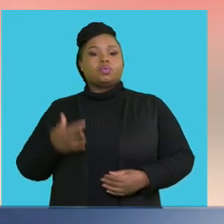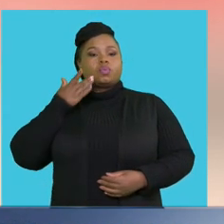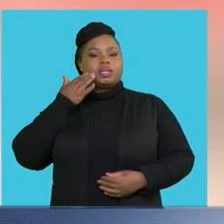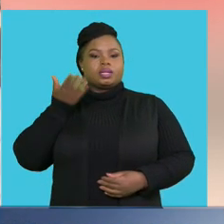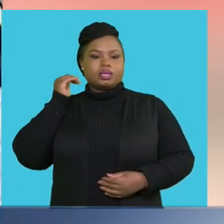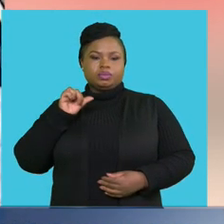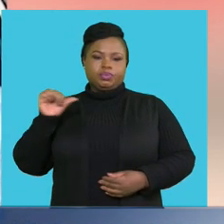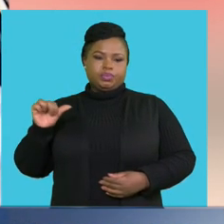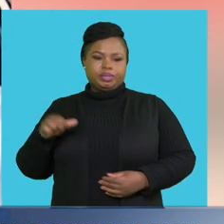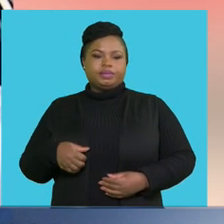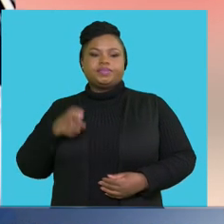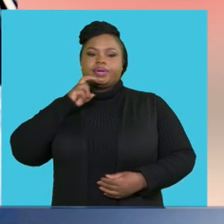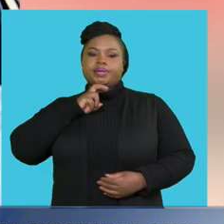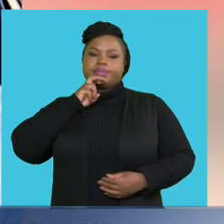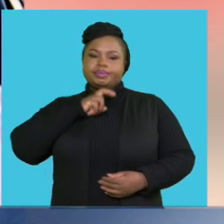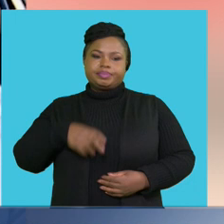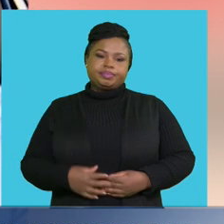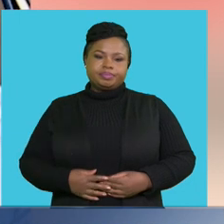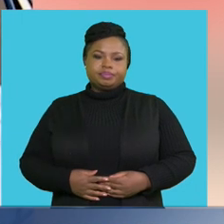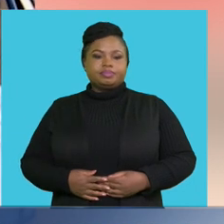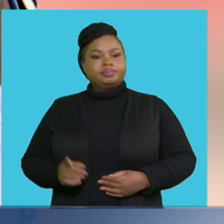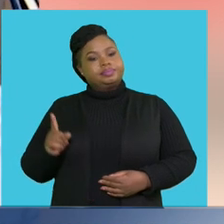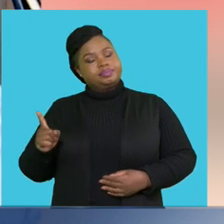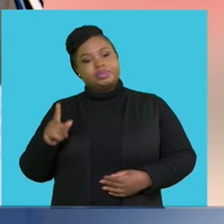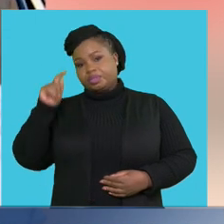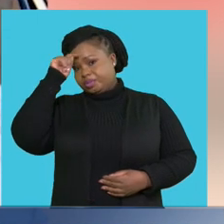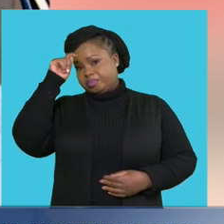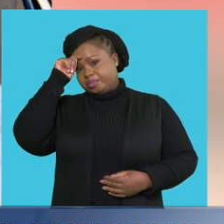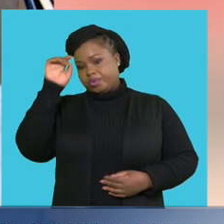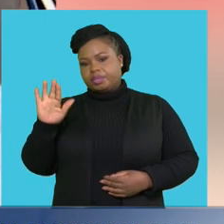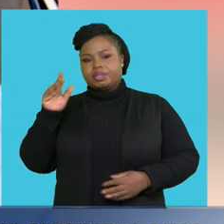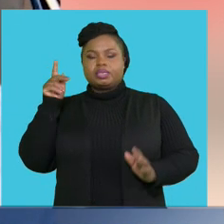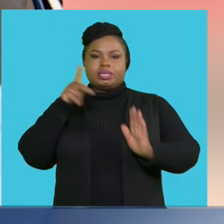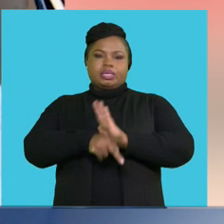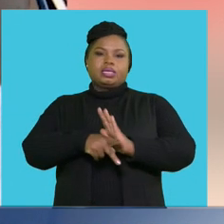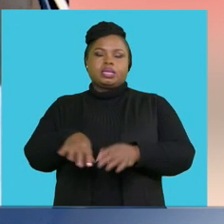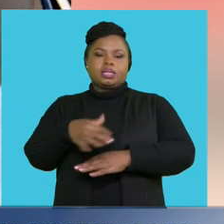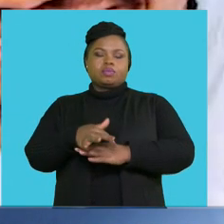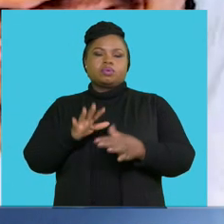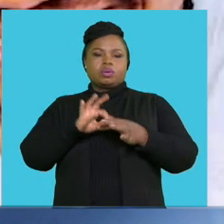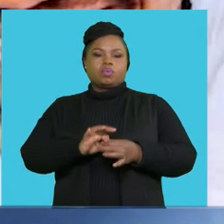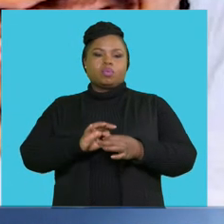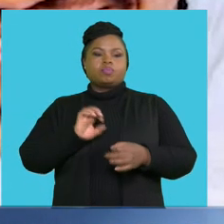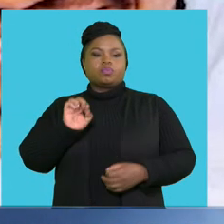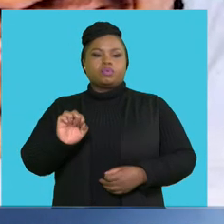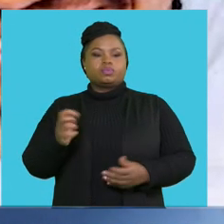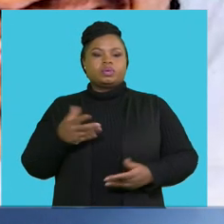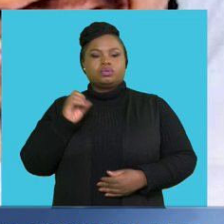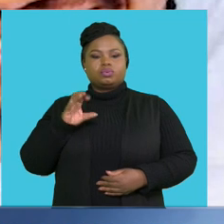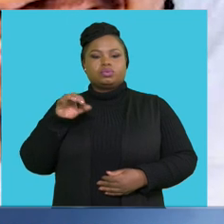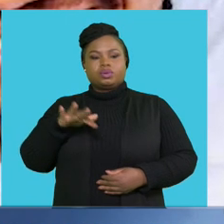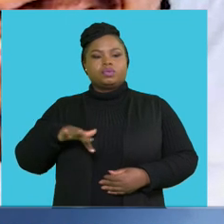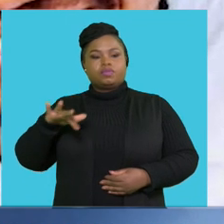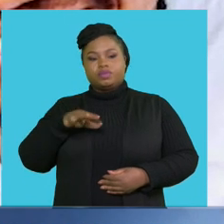kwiveki ephelileyo ngolwesihlanu, apho le nkwenkwana ibulewe khona ngaphandle kwekhaya layo eSoshanguve